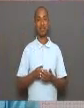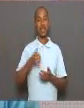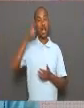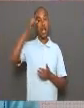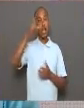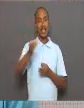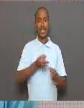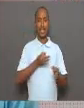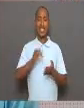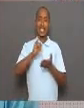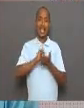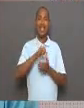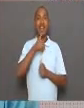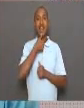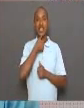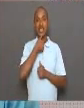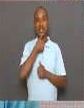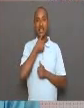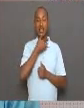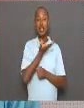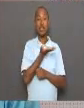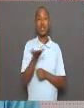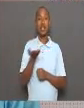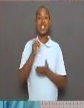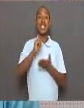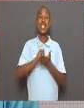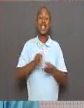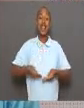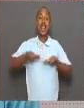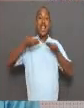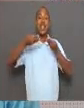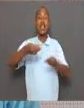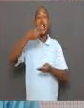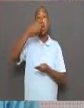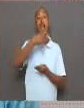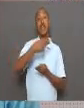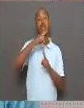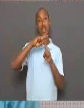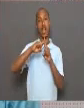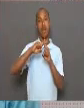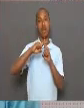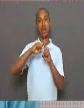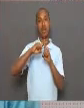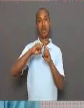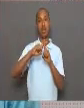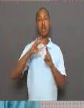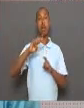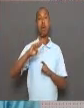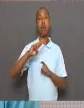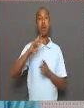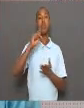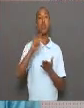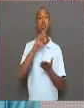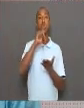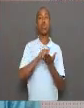stated that an acid is a substance that releases hydrogen ions or